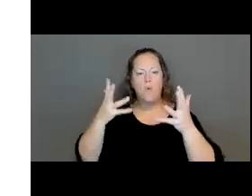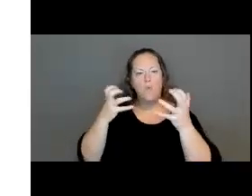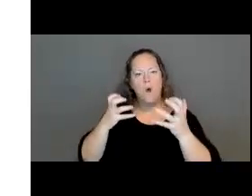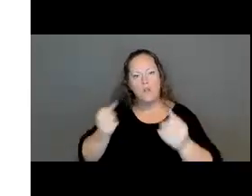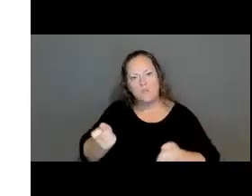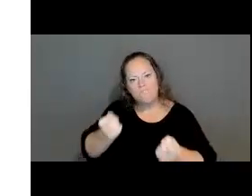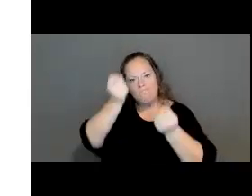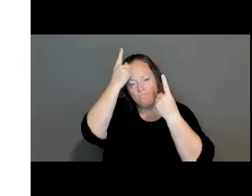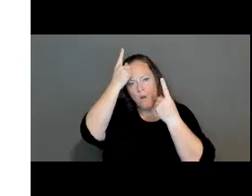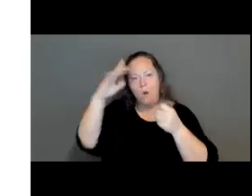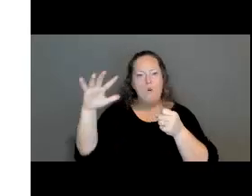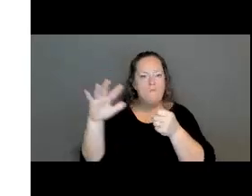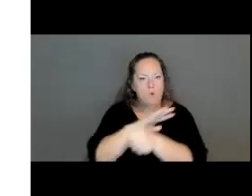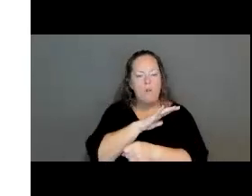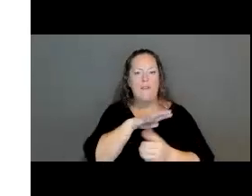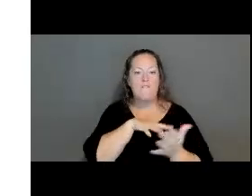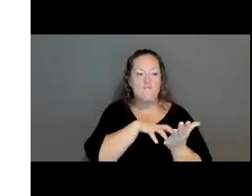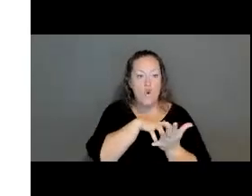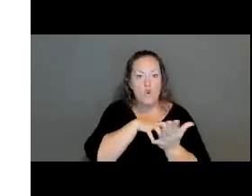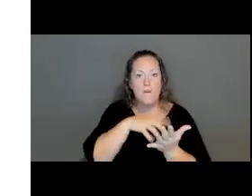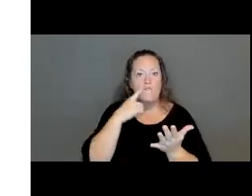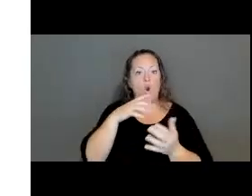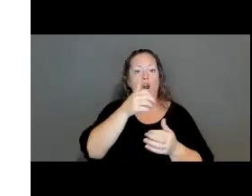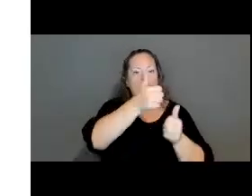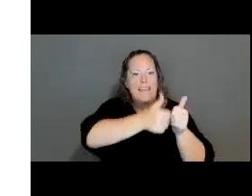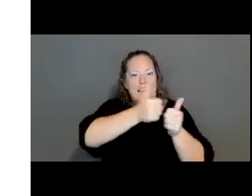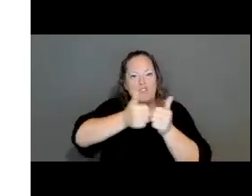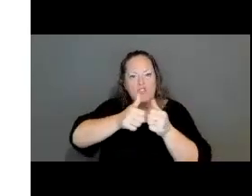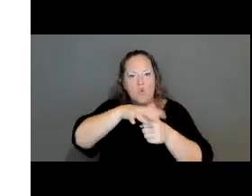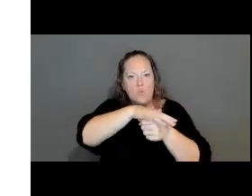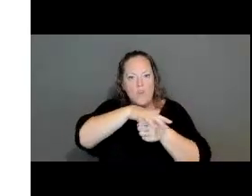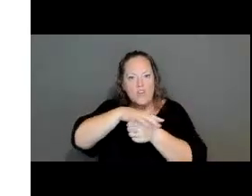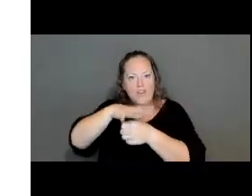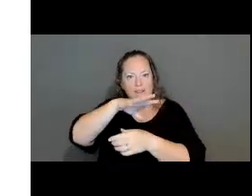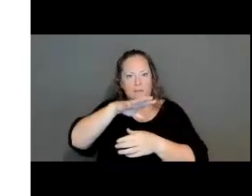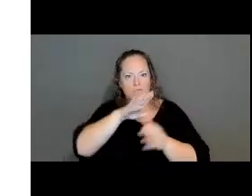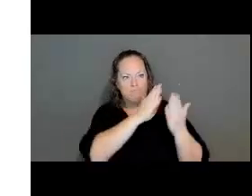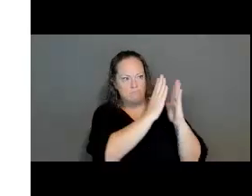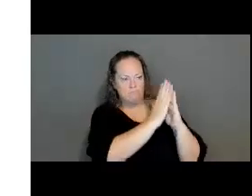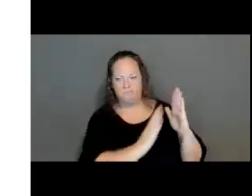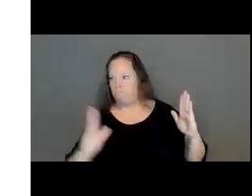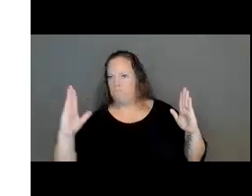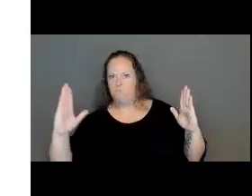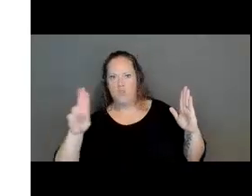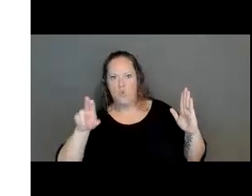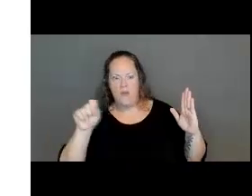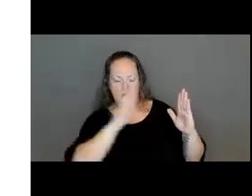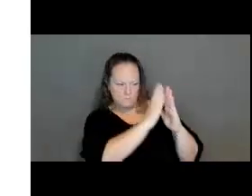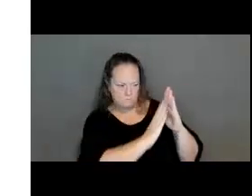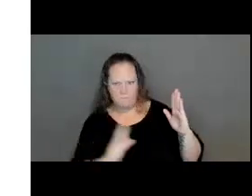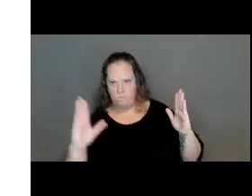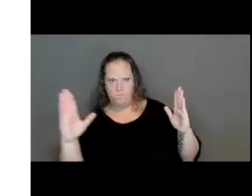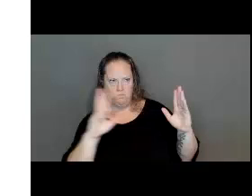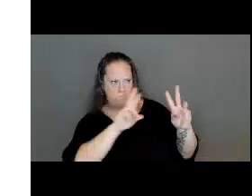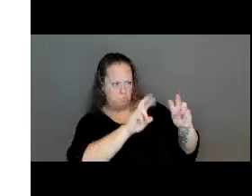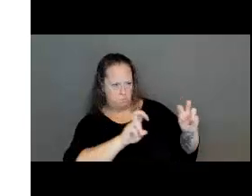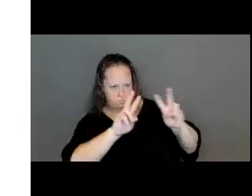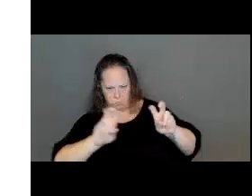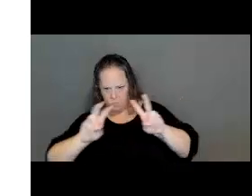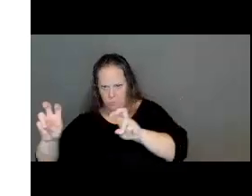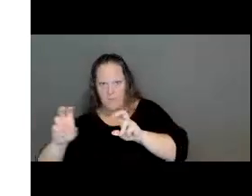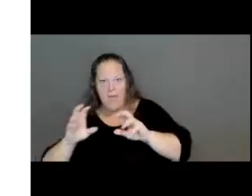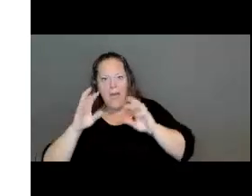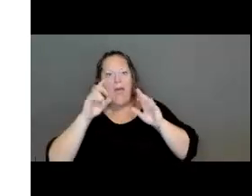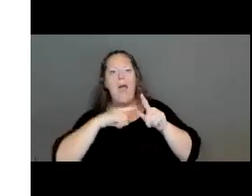vulnerabilities were in each of the regions across the U.S., and then to try and determine